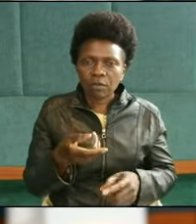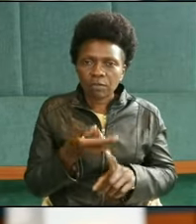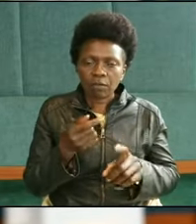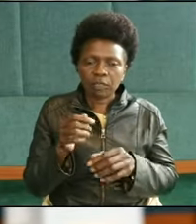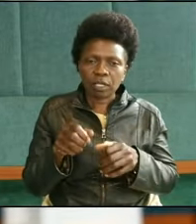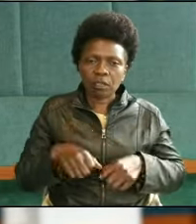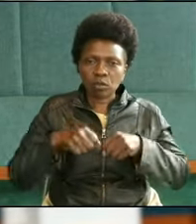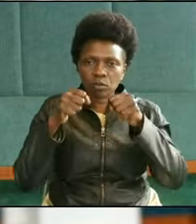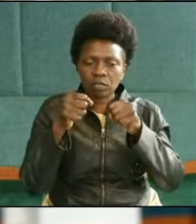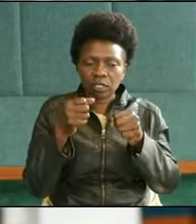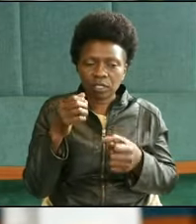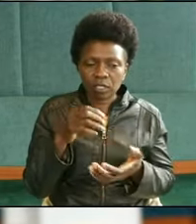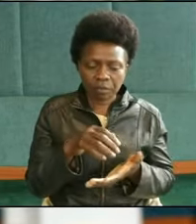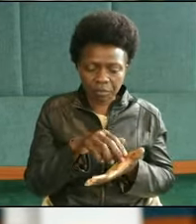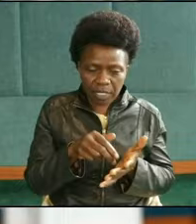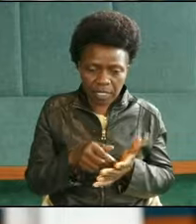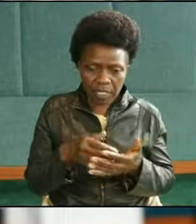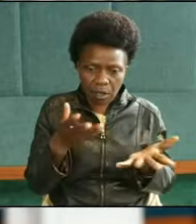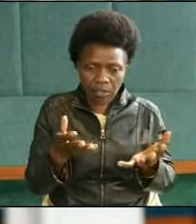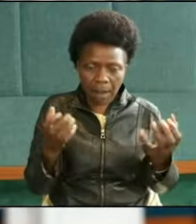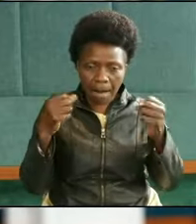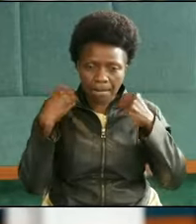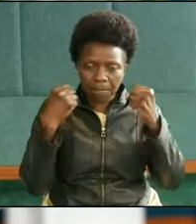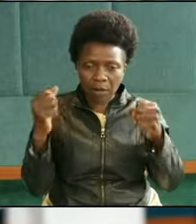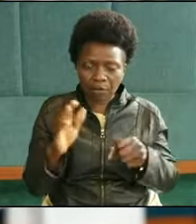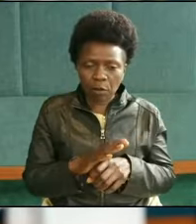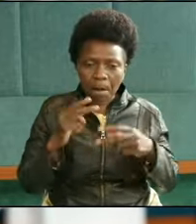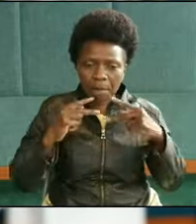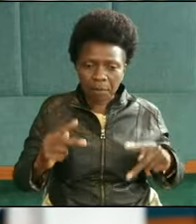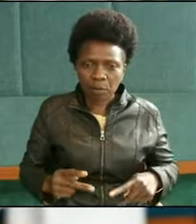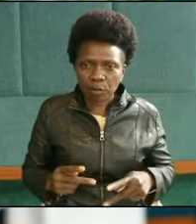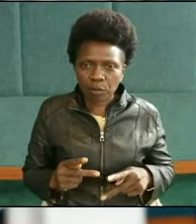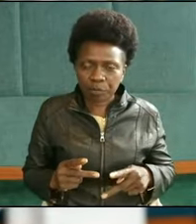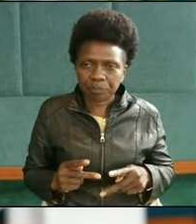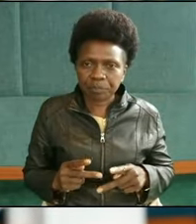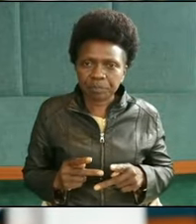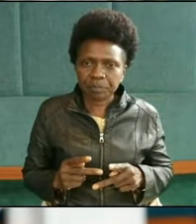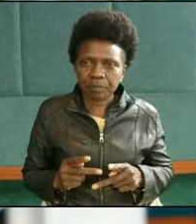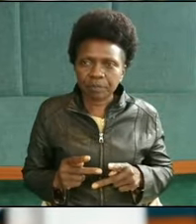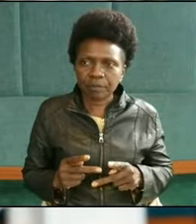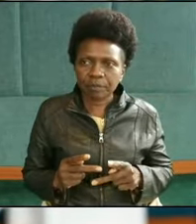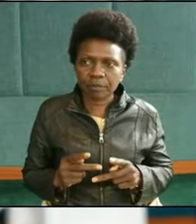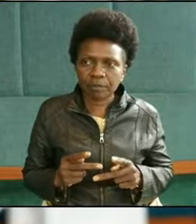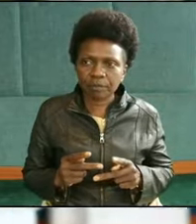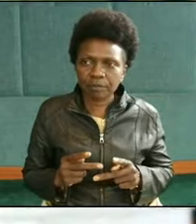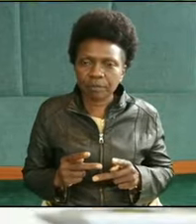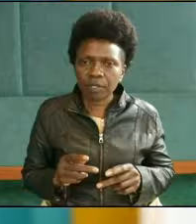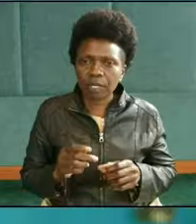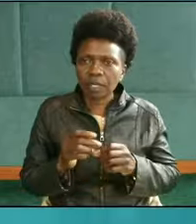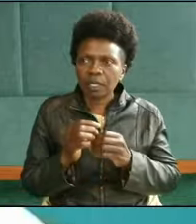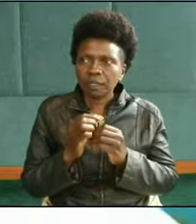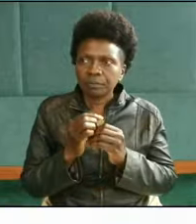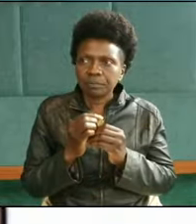This means that there were powerful people who could be able to struggle with something that needs power. If it needed